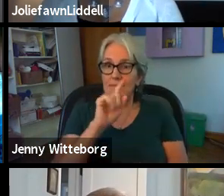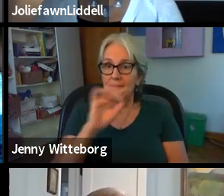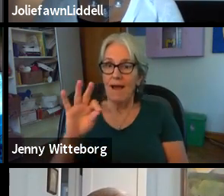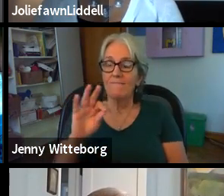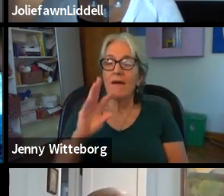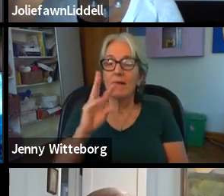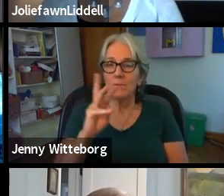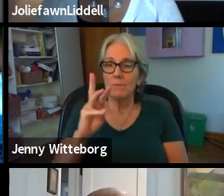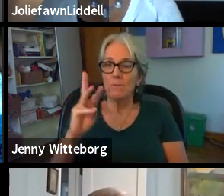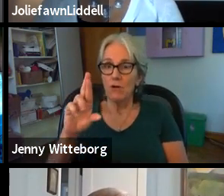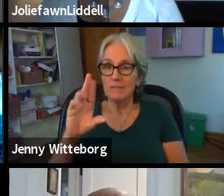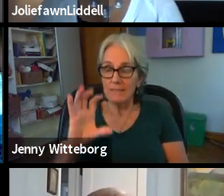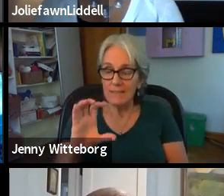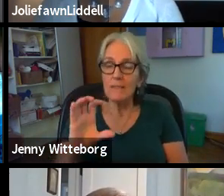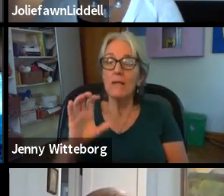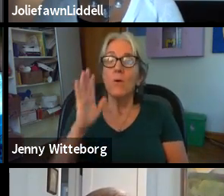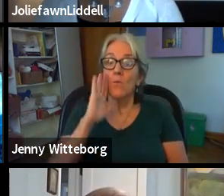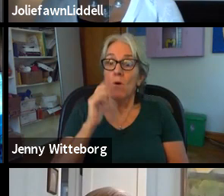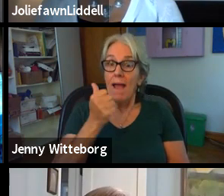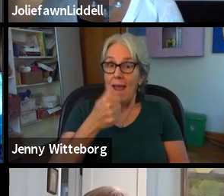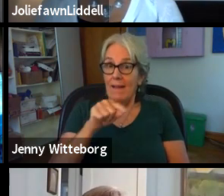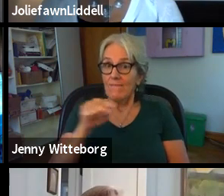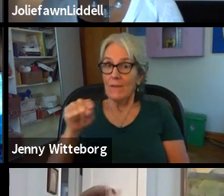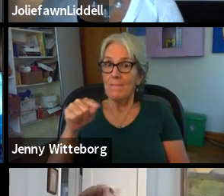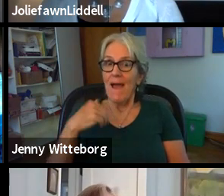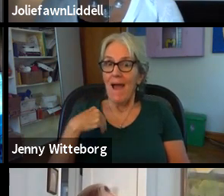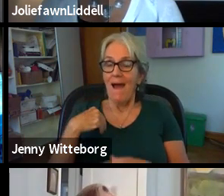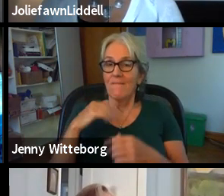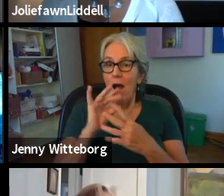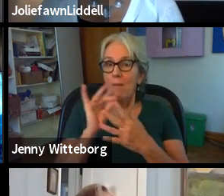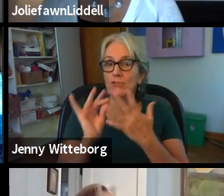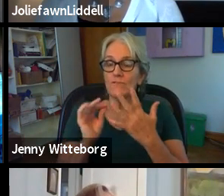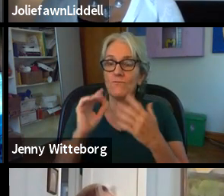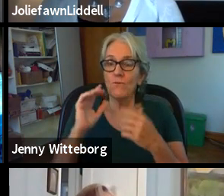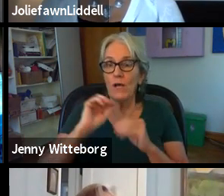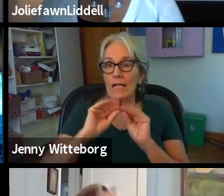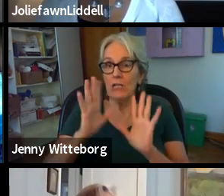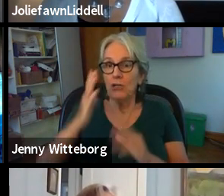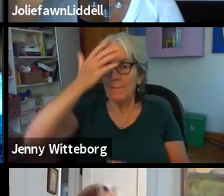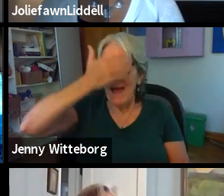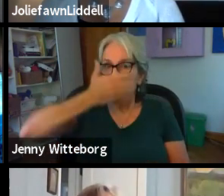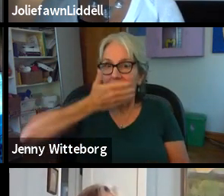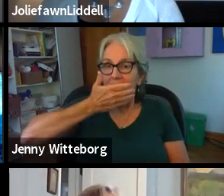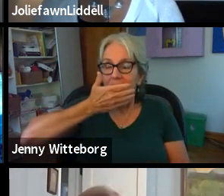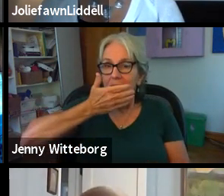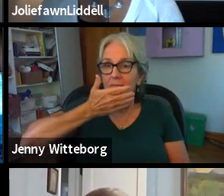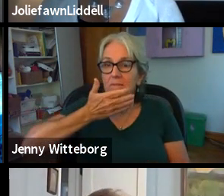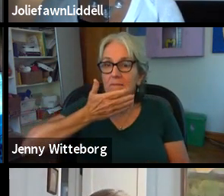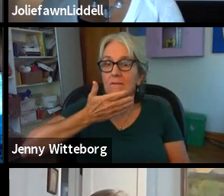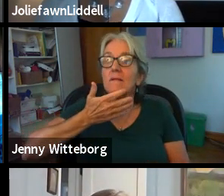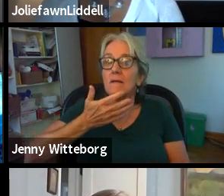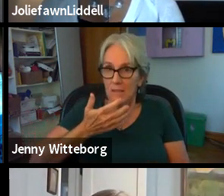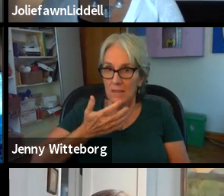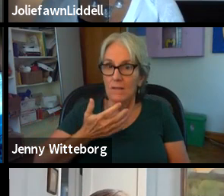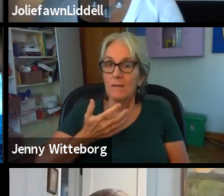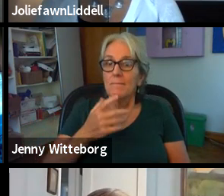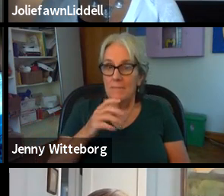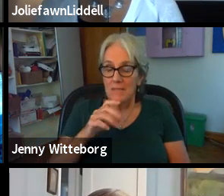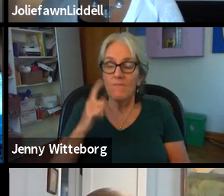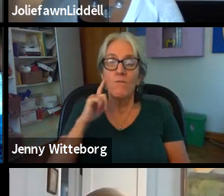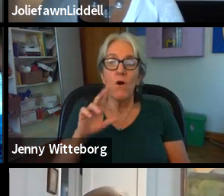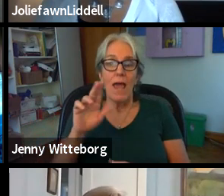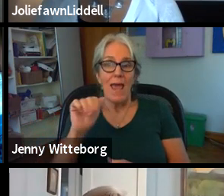The PPE that you're planning to use for the staff at WWRC, will any of them have the options for a clear